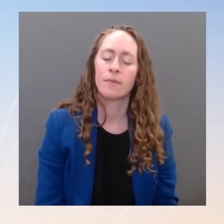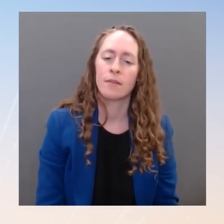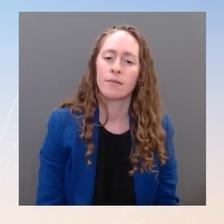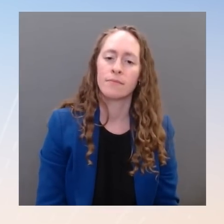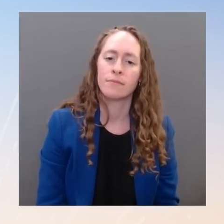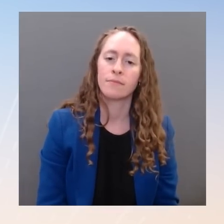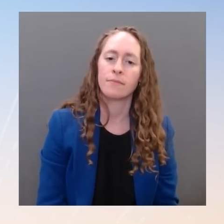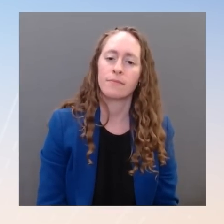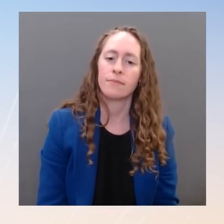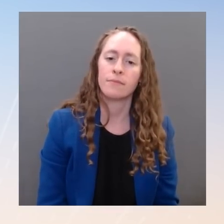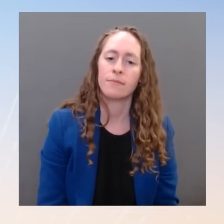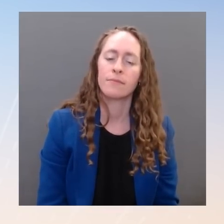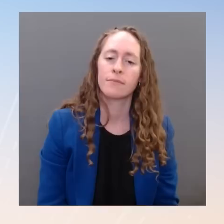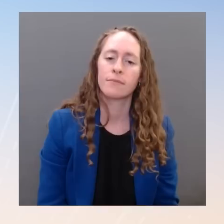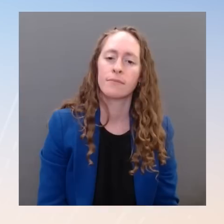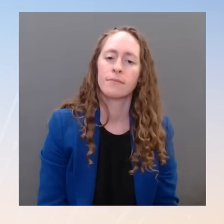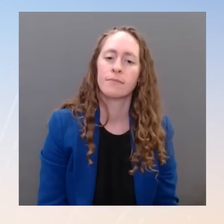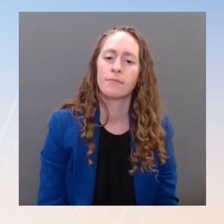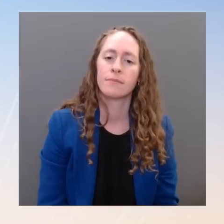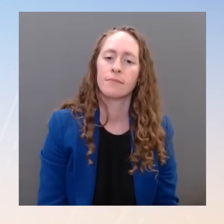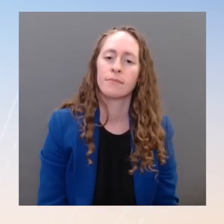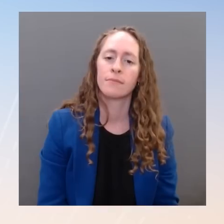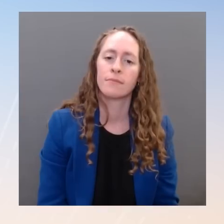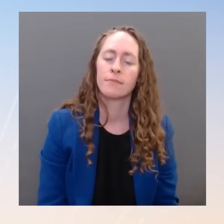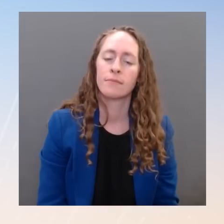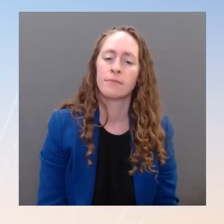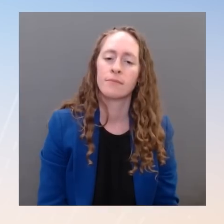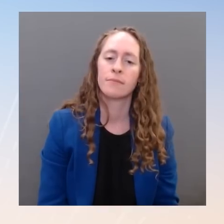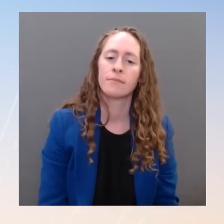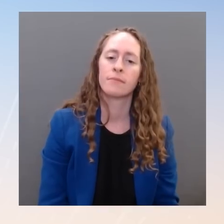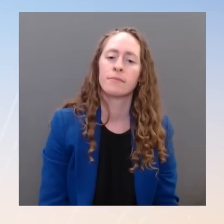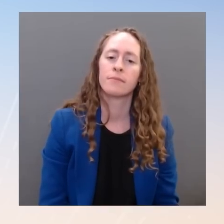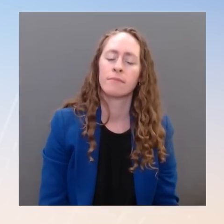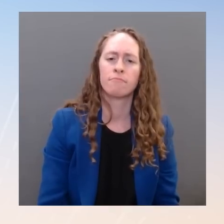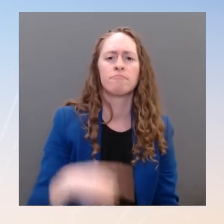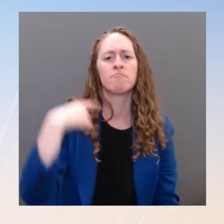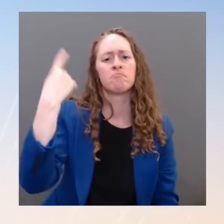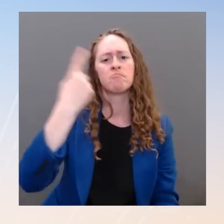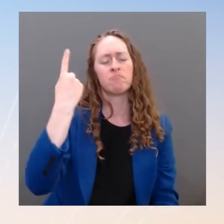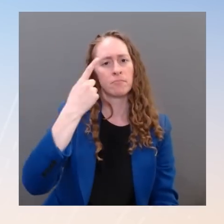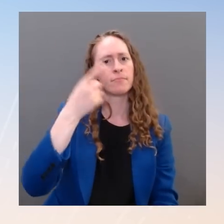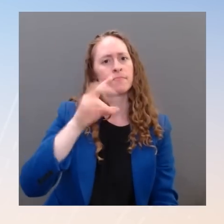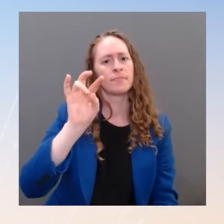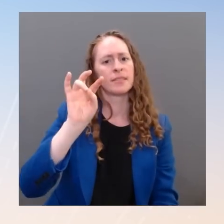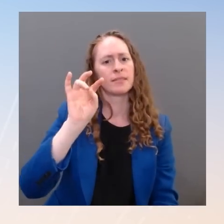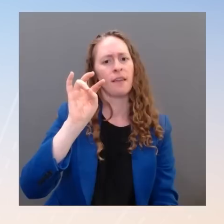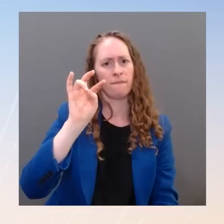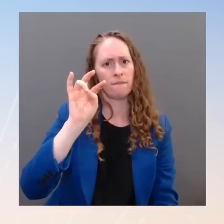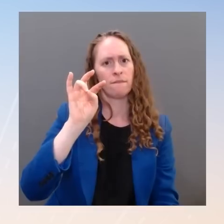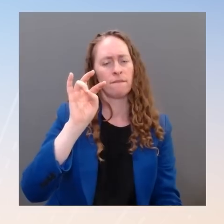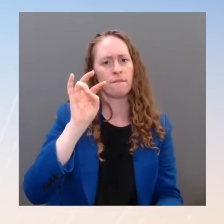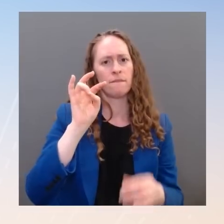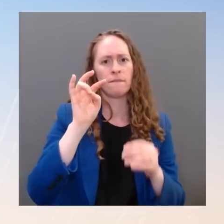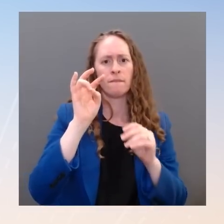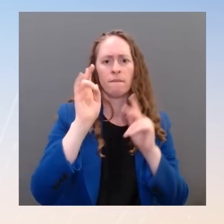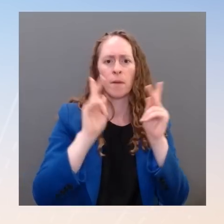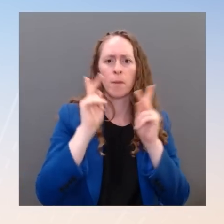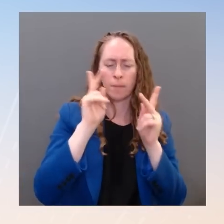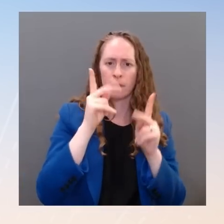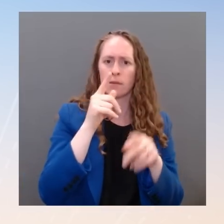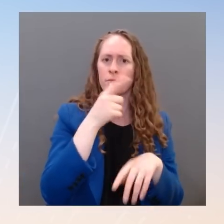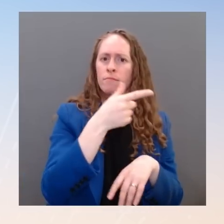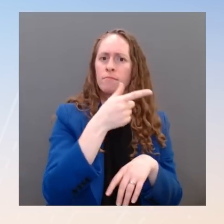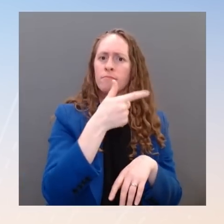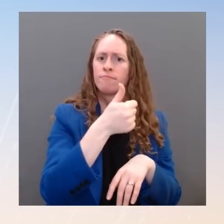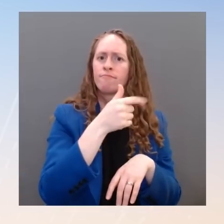George Washington began undergoing a shipyard overhaul. There have been three just within the last month. The Navy today confirmed three